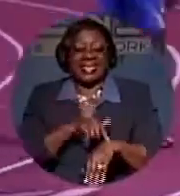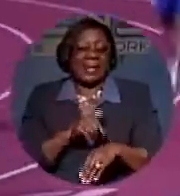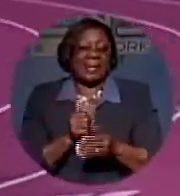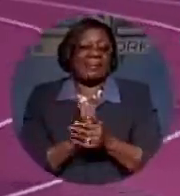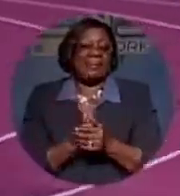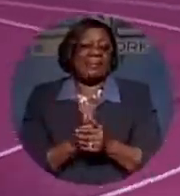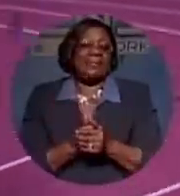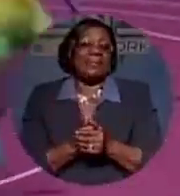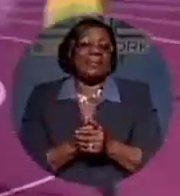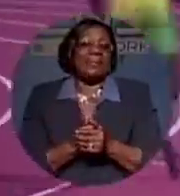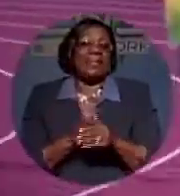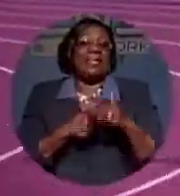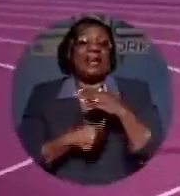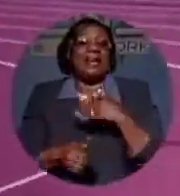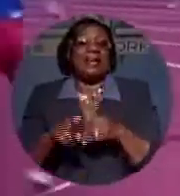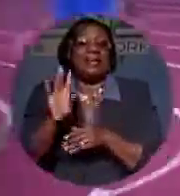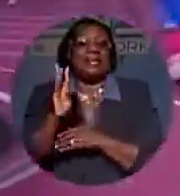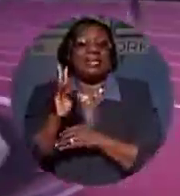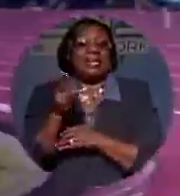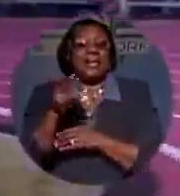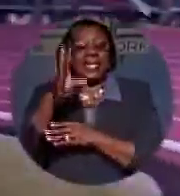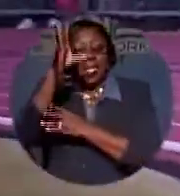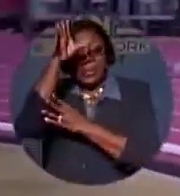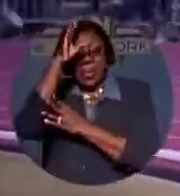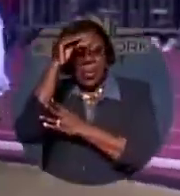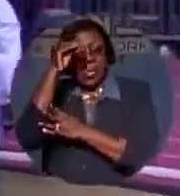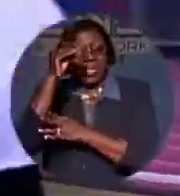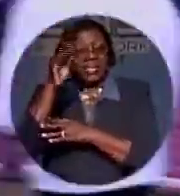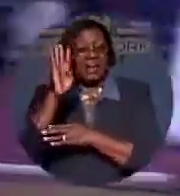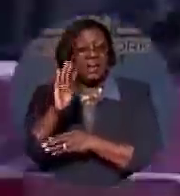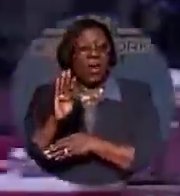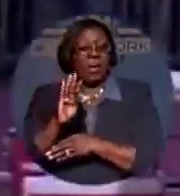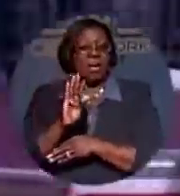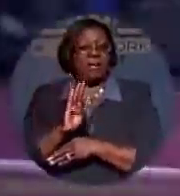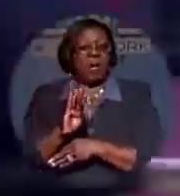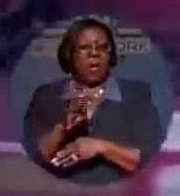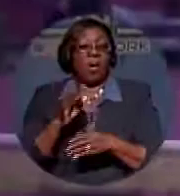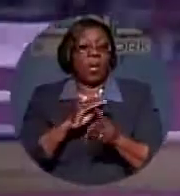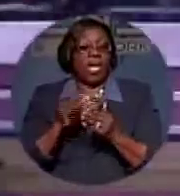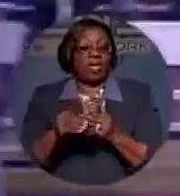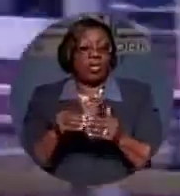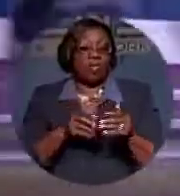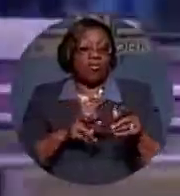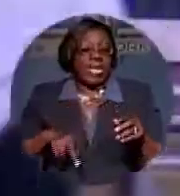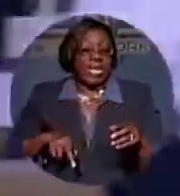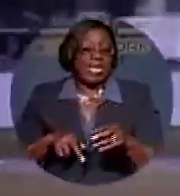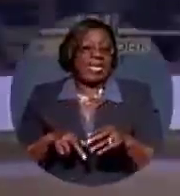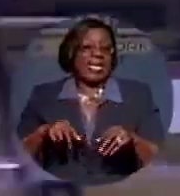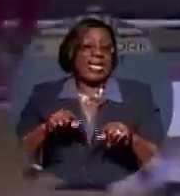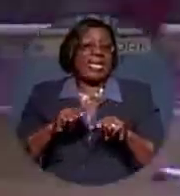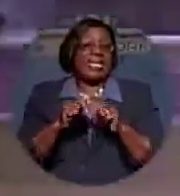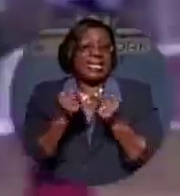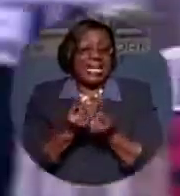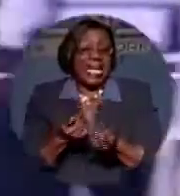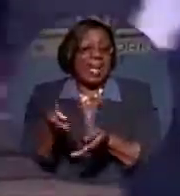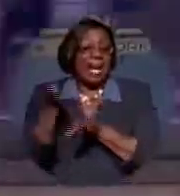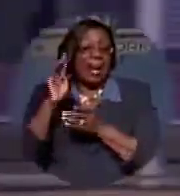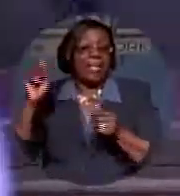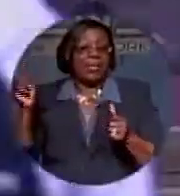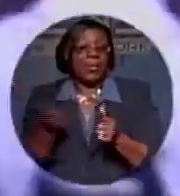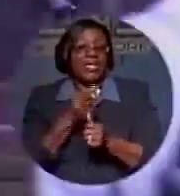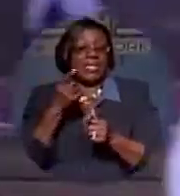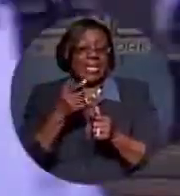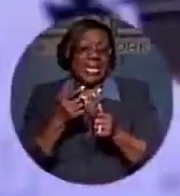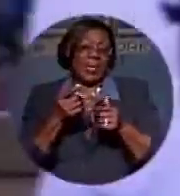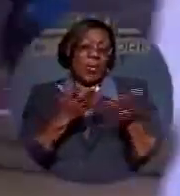Let's move to the under 17 boys 4x100 meters. Team Bahamas once again looking for the